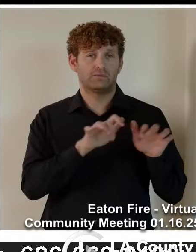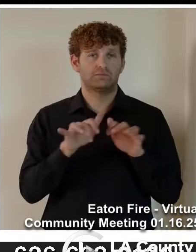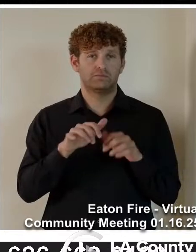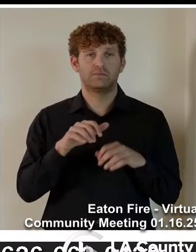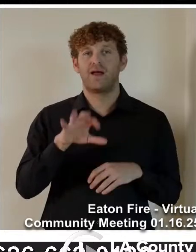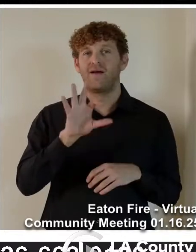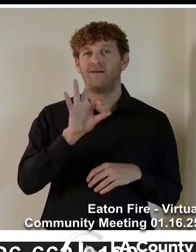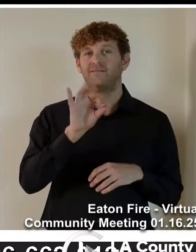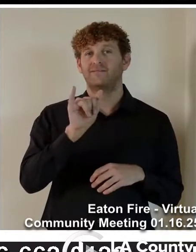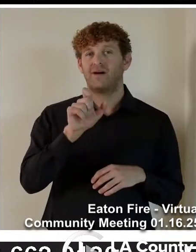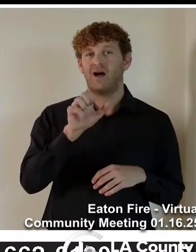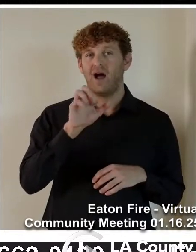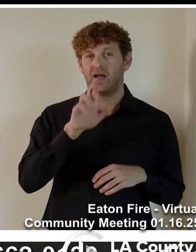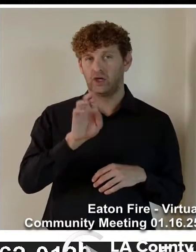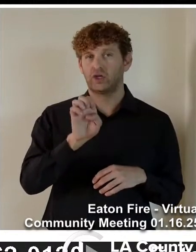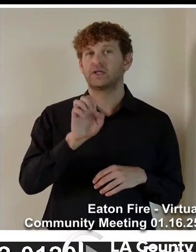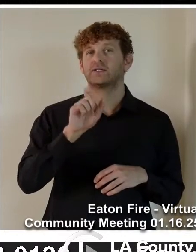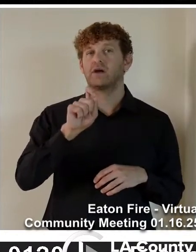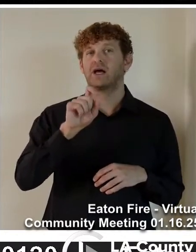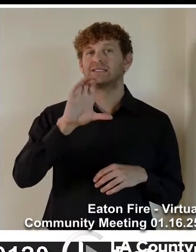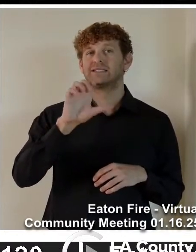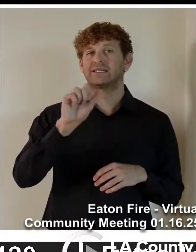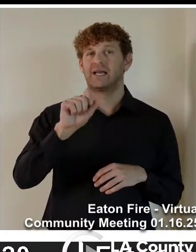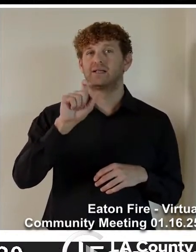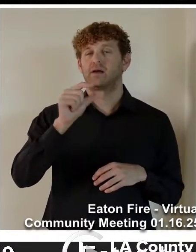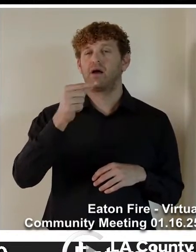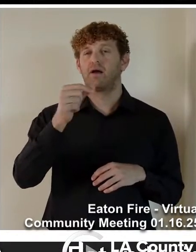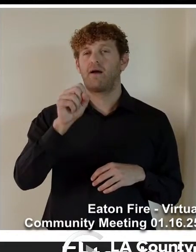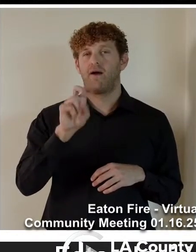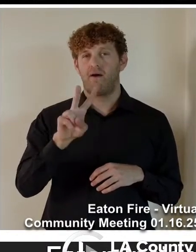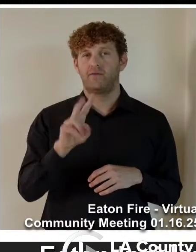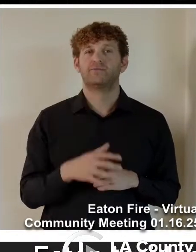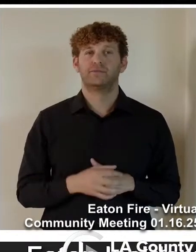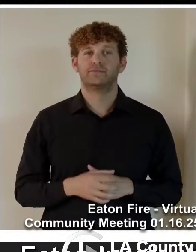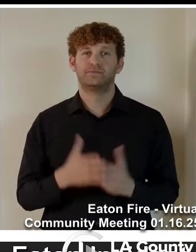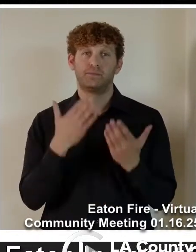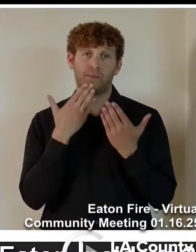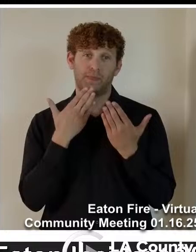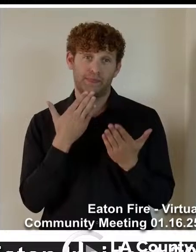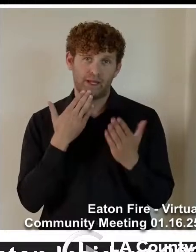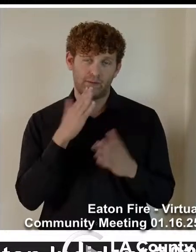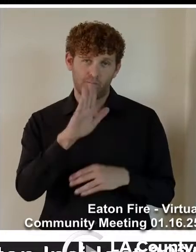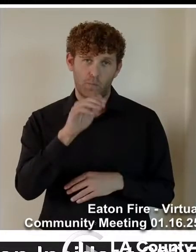fire.ca.gov. Thank you for your patience and thank you for your support.